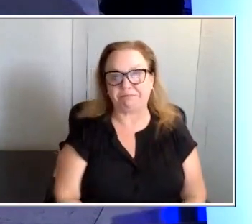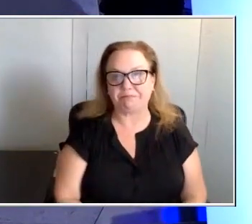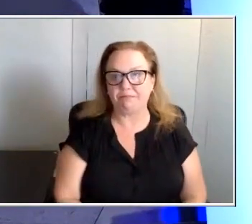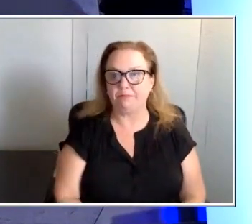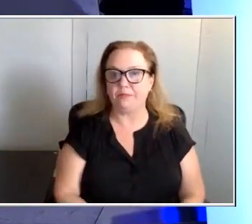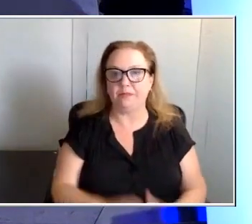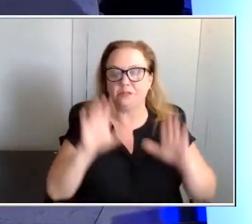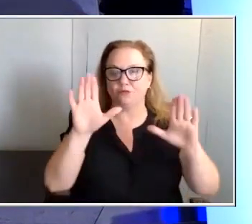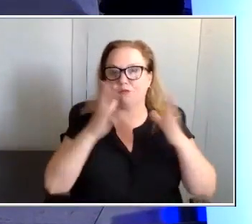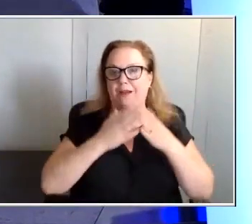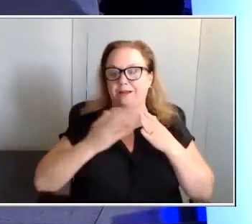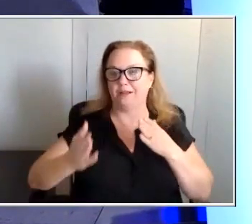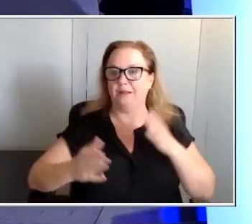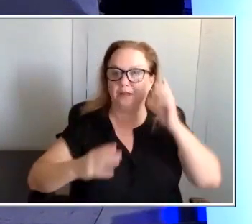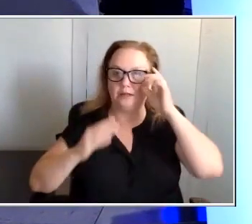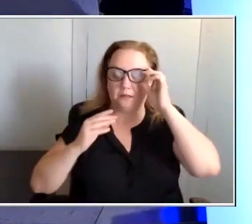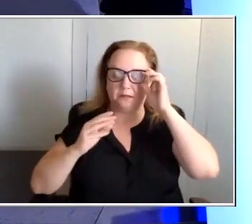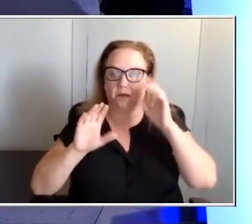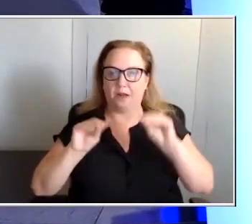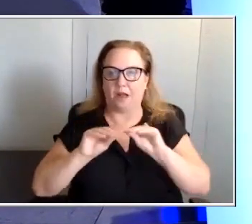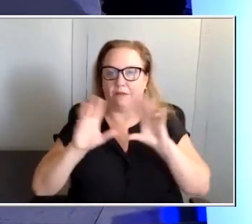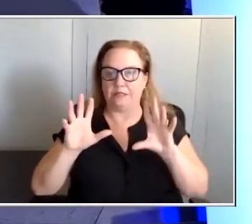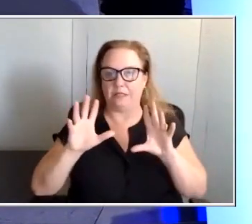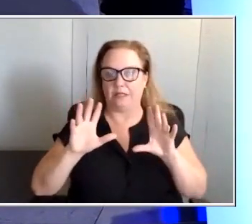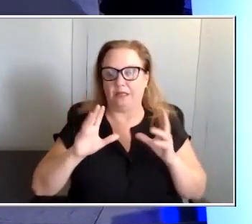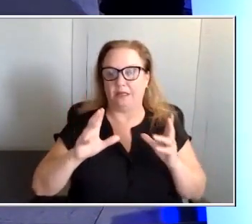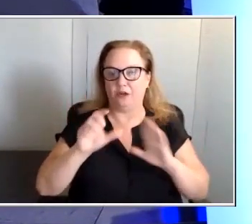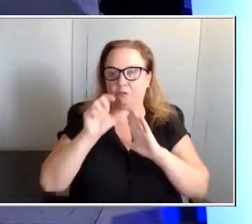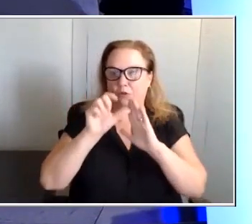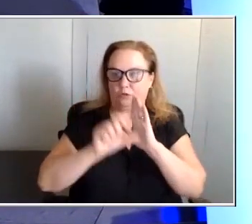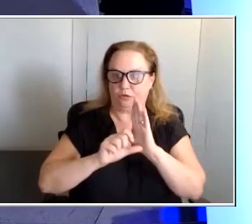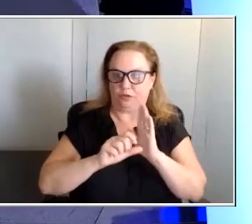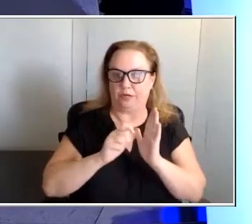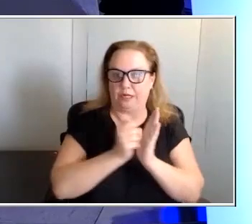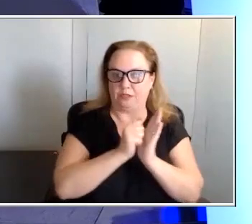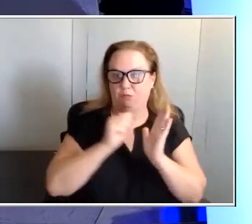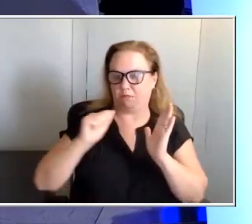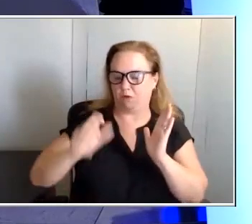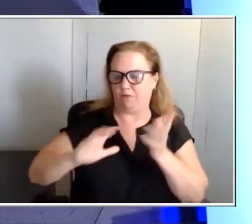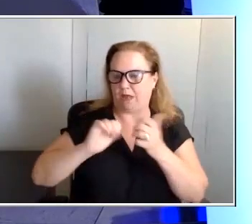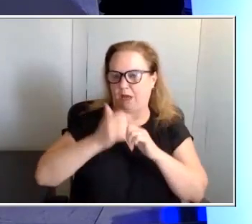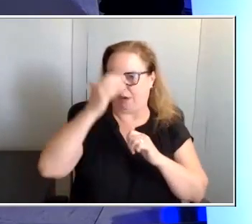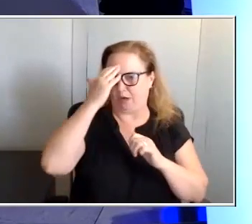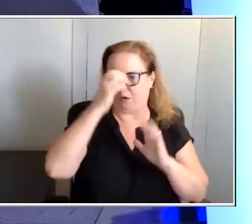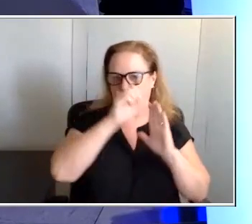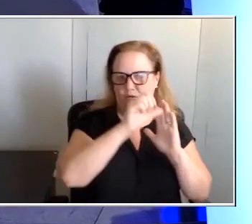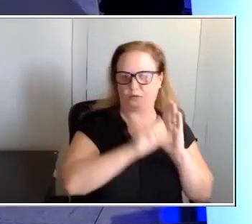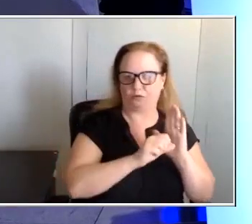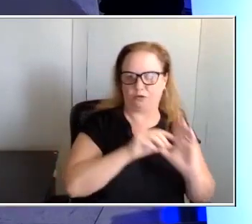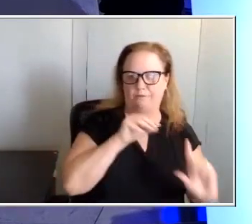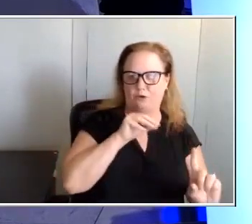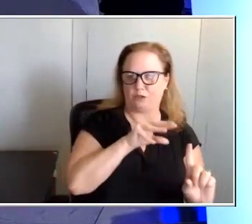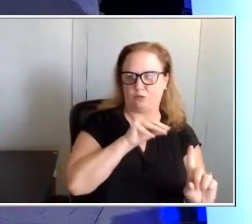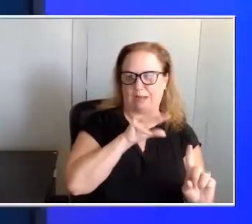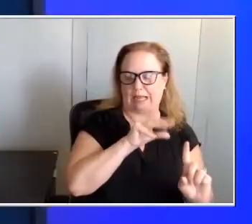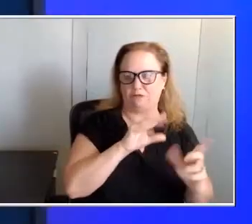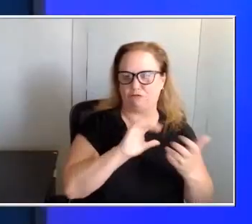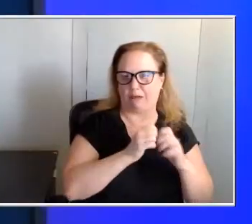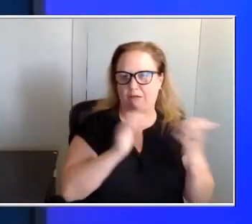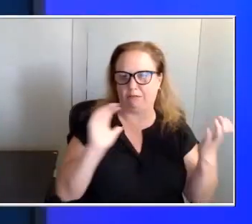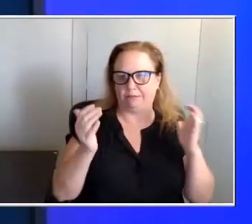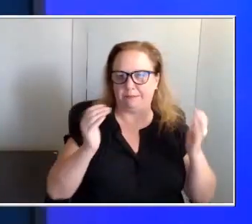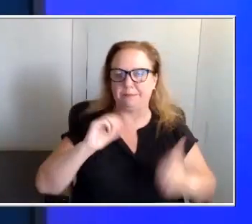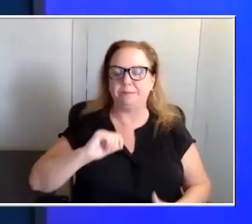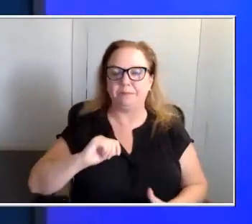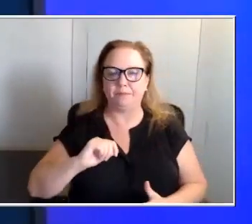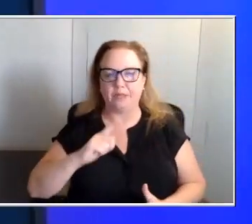you obviously as a approach is more surgical. Let's remove it. How do we know when to do surgery, when to do radiation? A lot of the times it's up to the